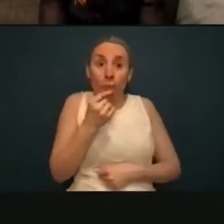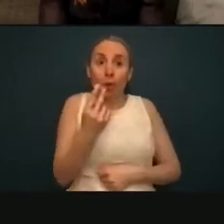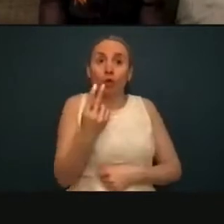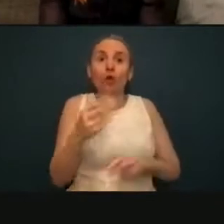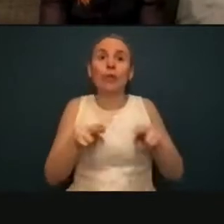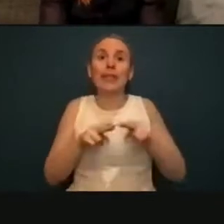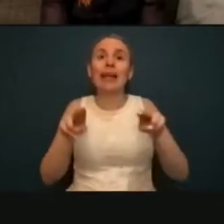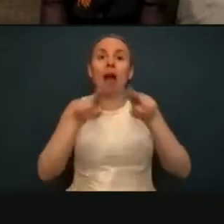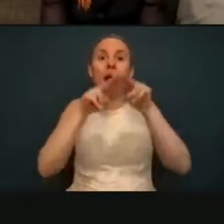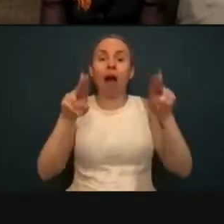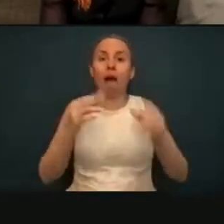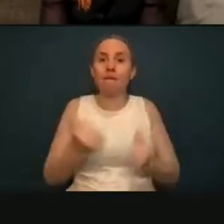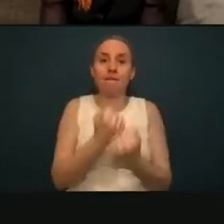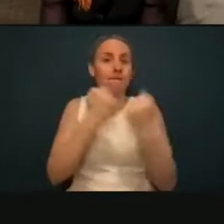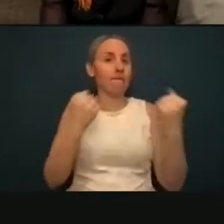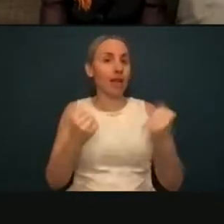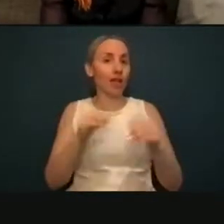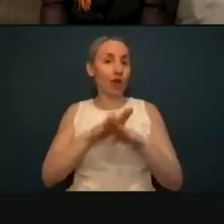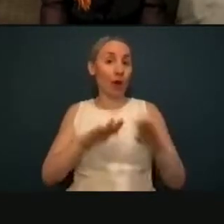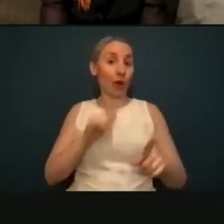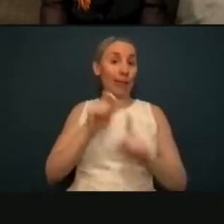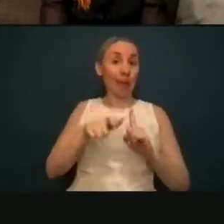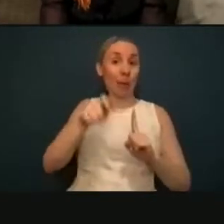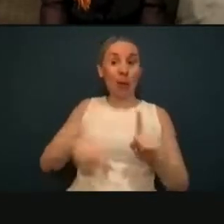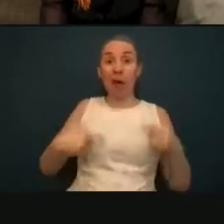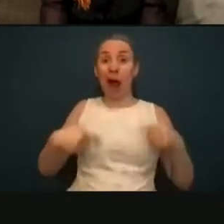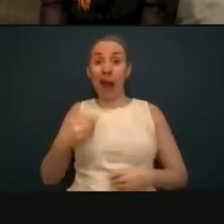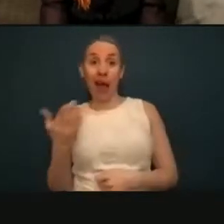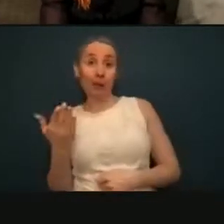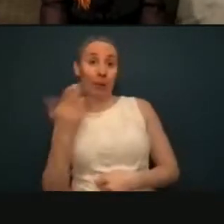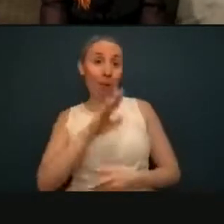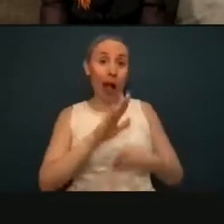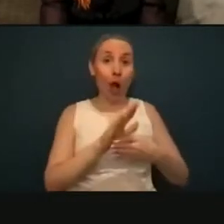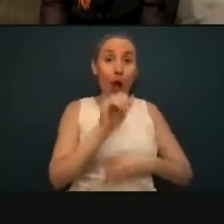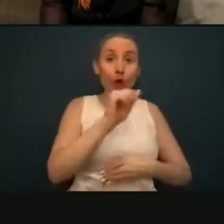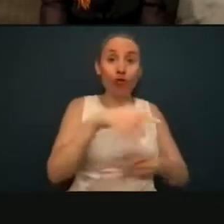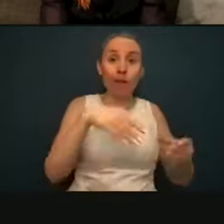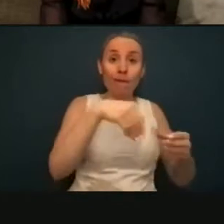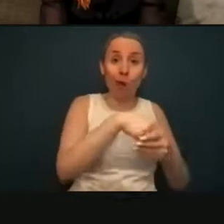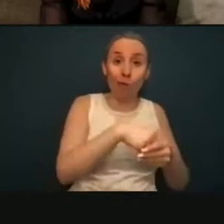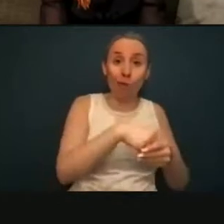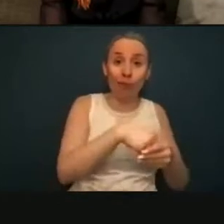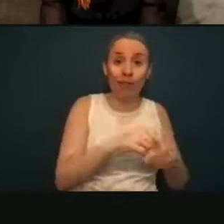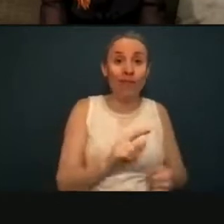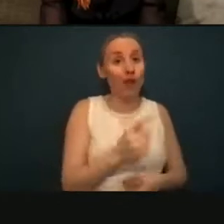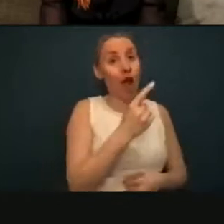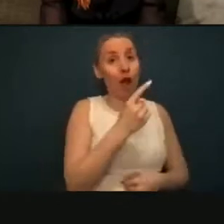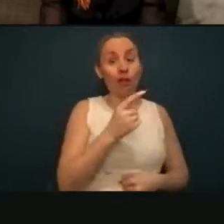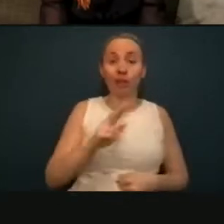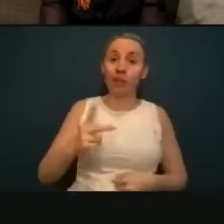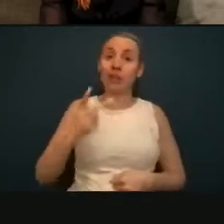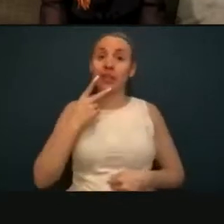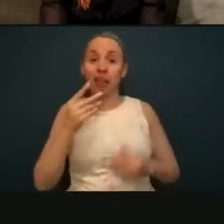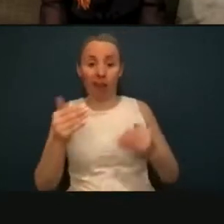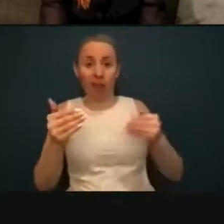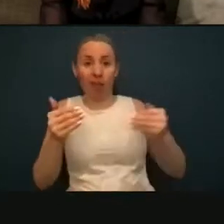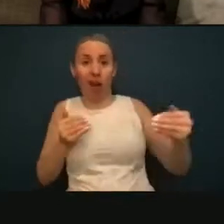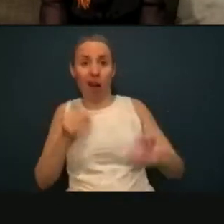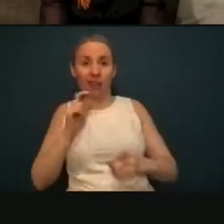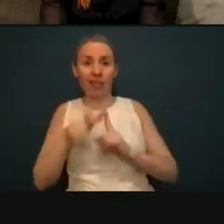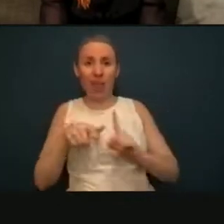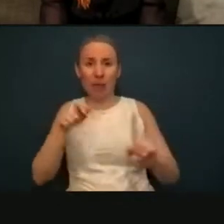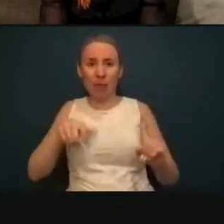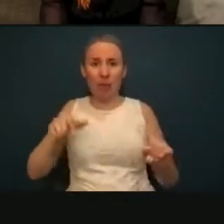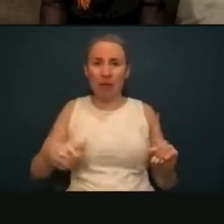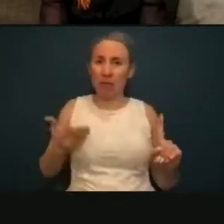would be able to return to cultural participation first, and disabled people would be secondary. Now, alas, that